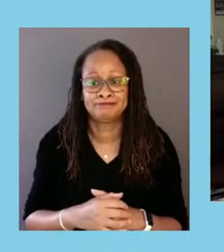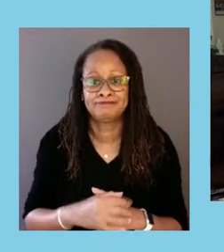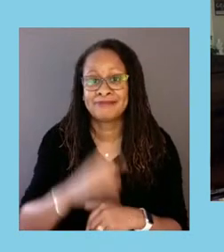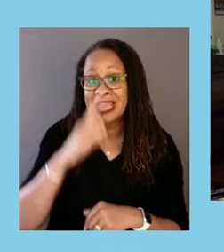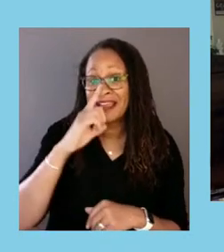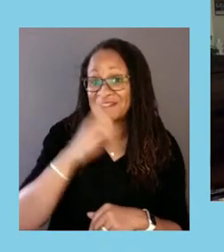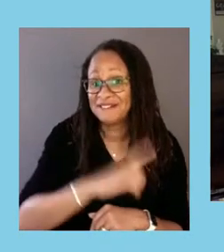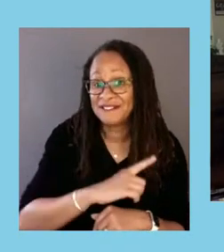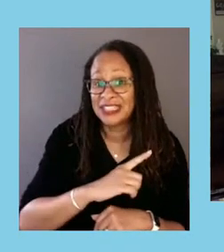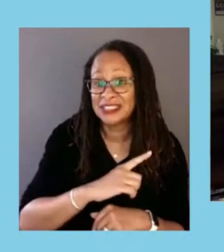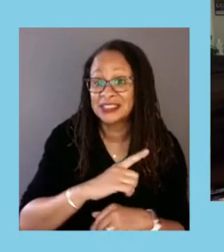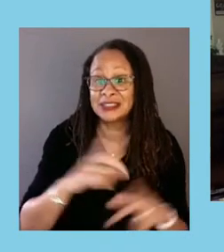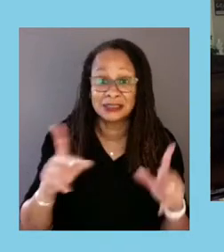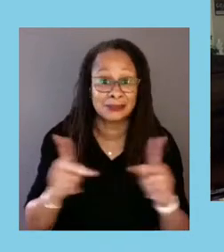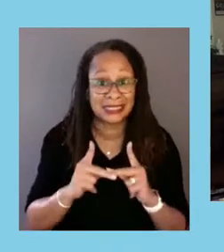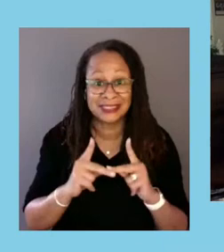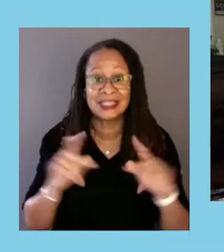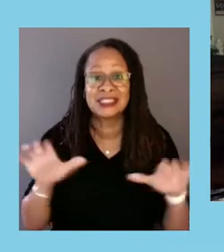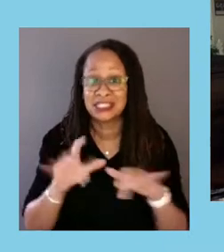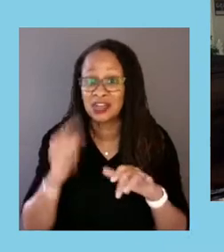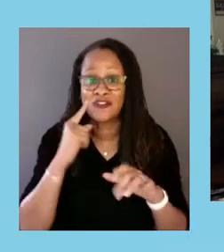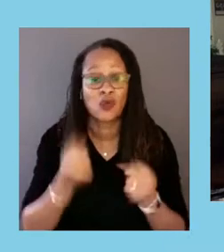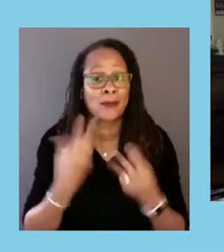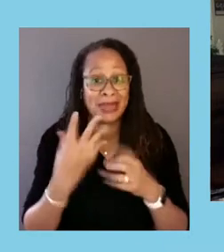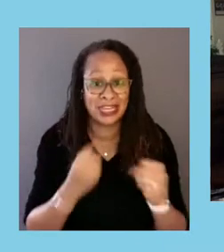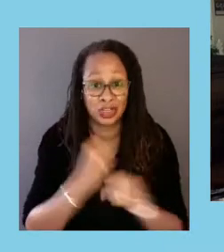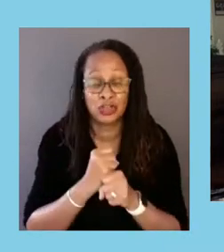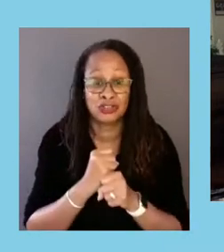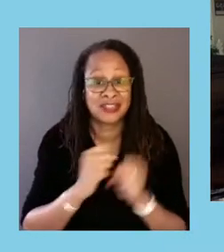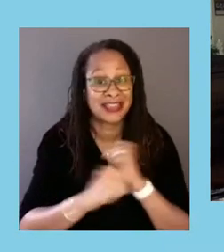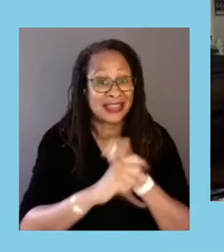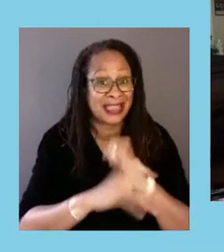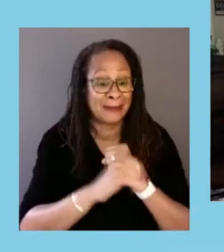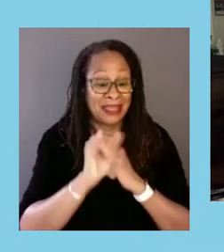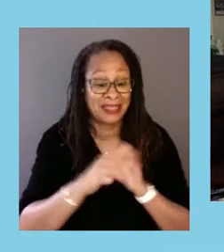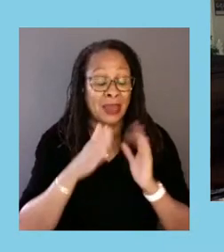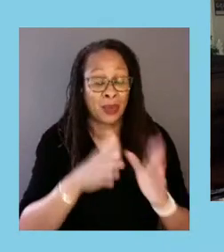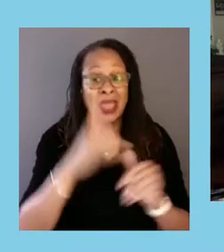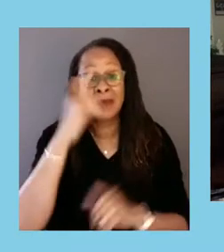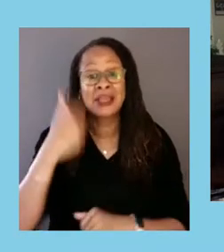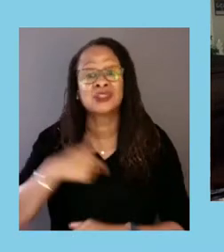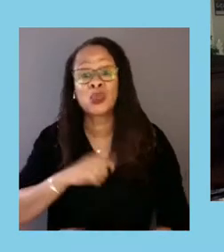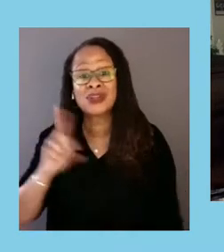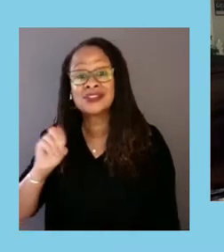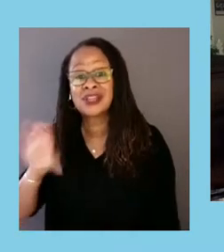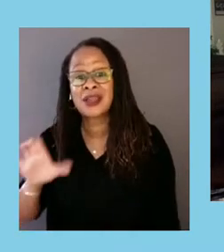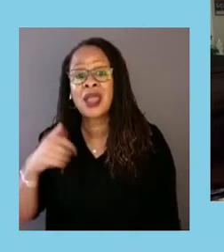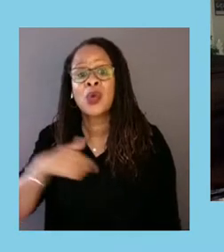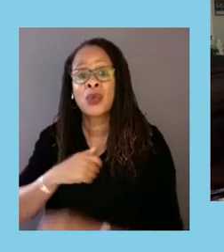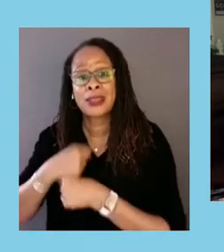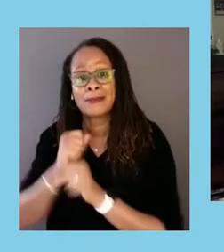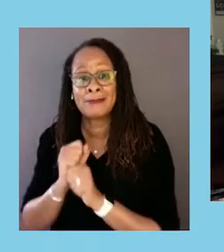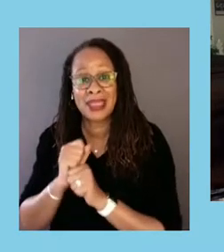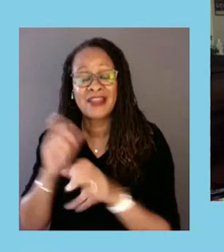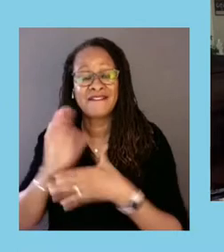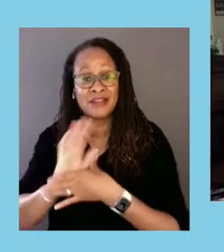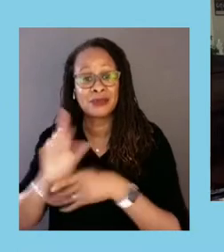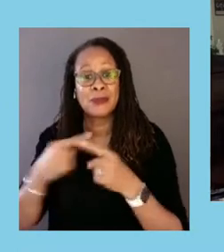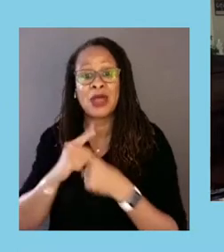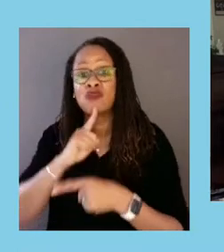this for years. They campaign that way. But because we're documentary, right? We make films about real people who are, you